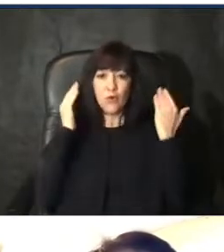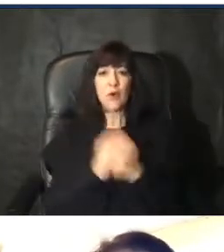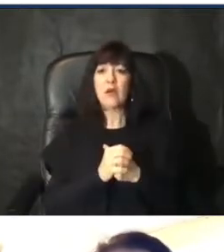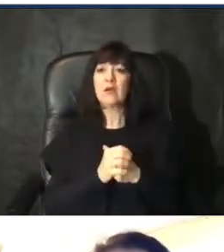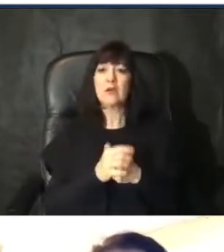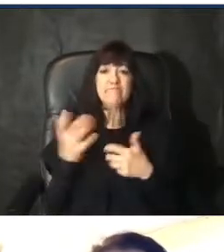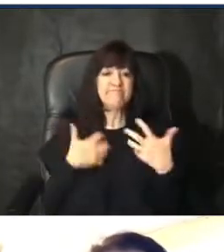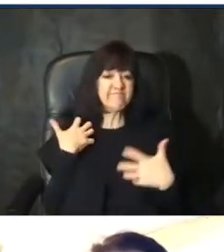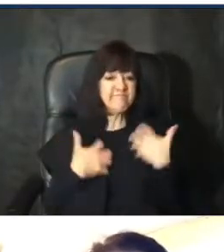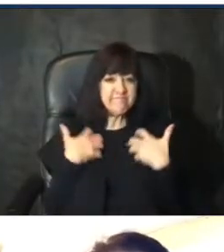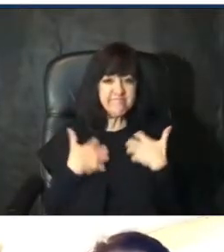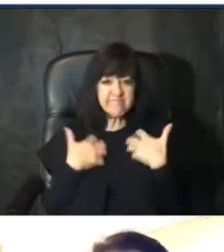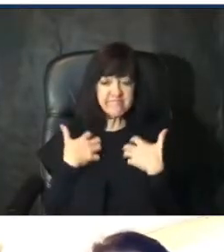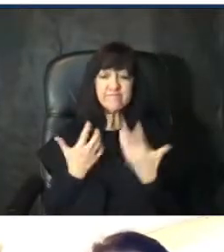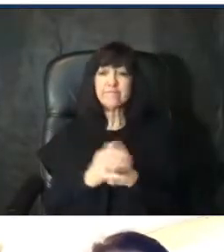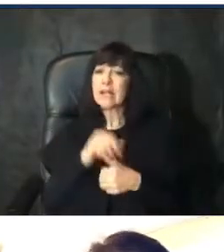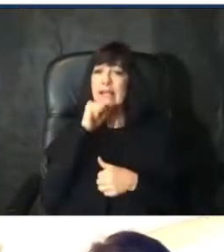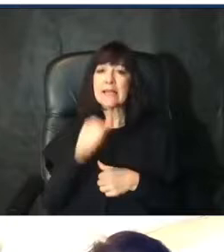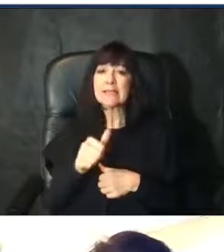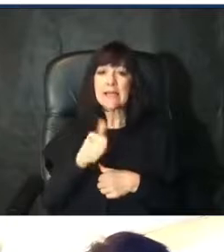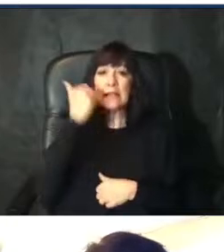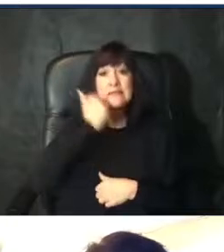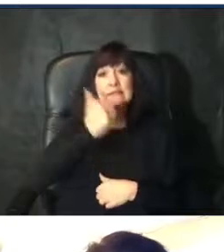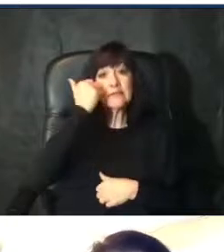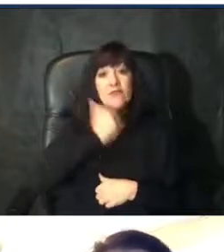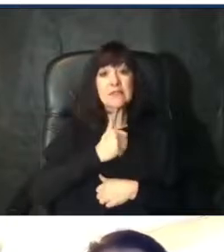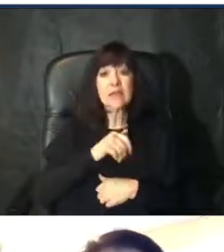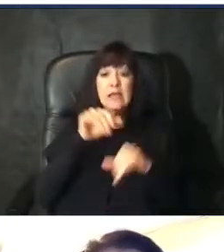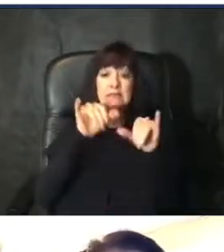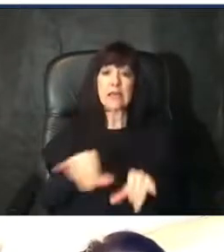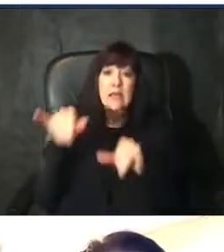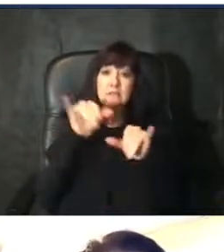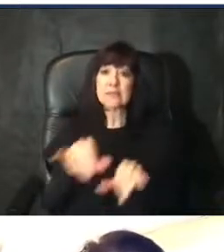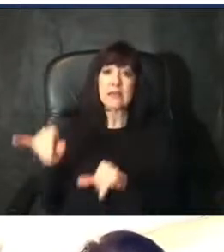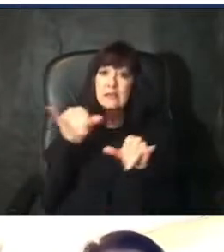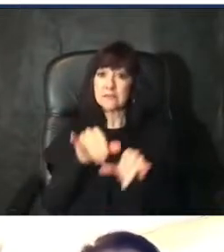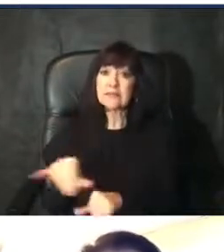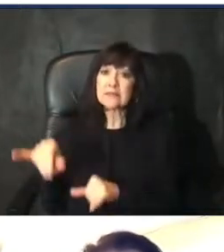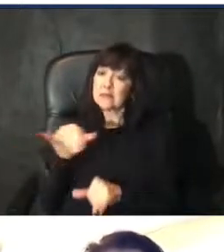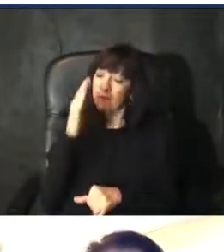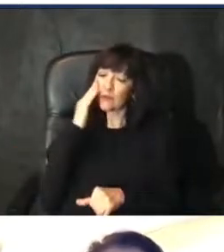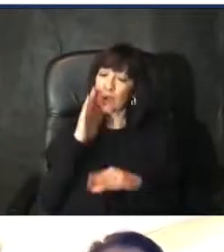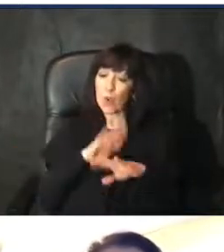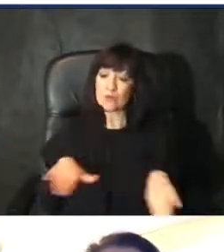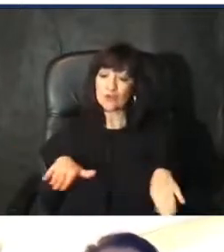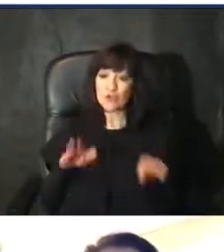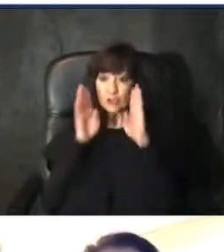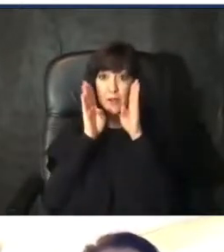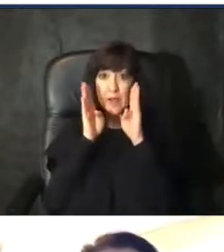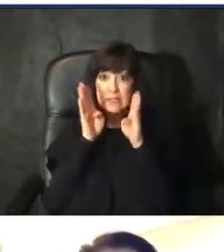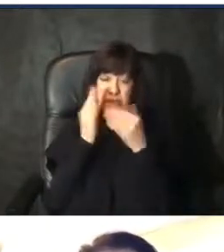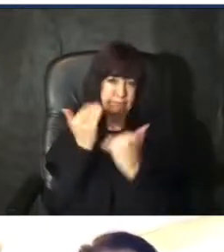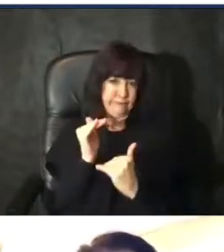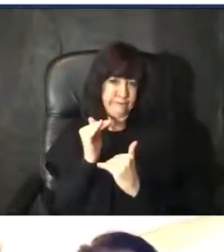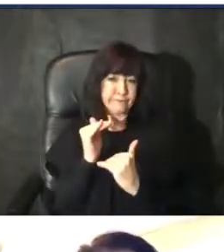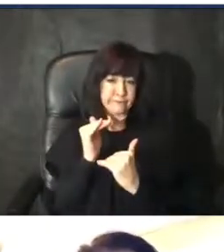every day, because we know kids have about that much time to spend on one activity before they want to move on. So